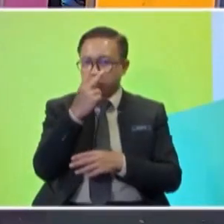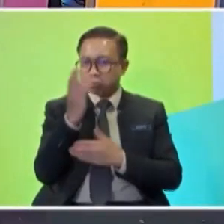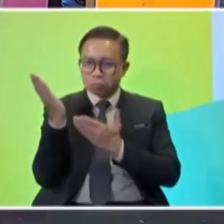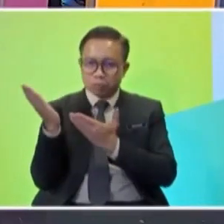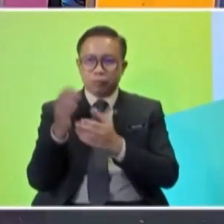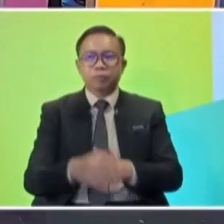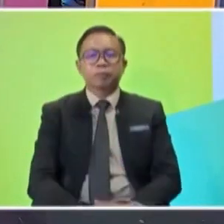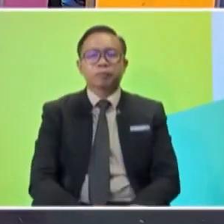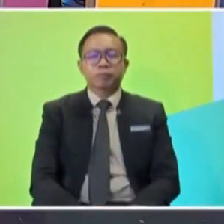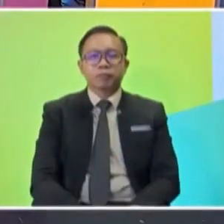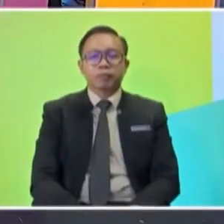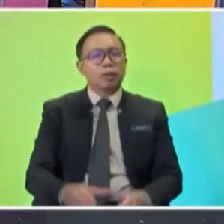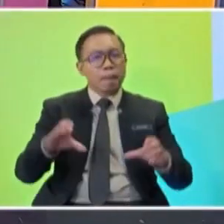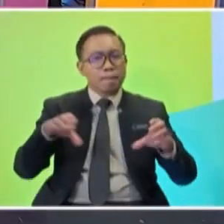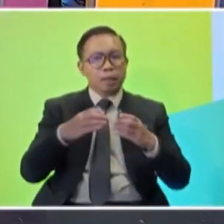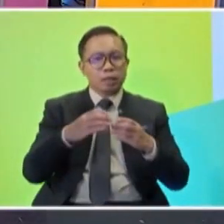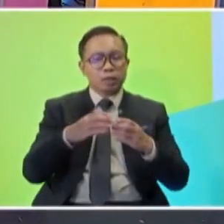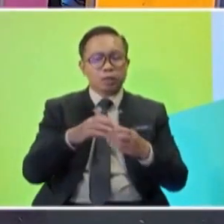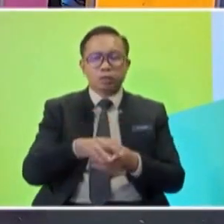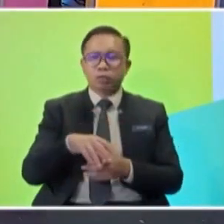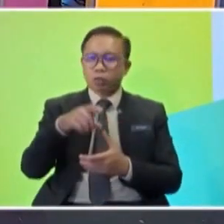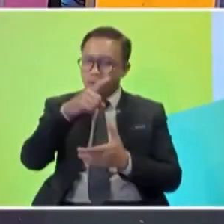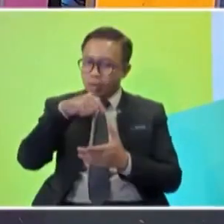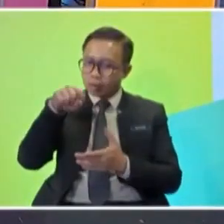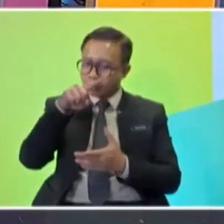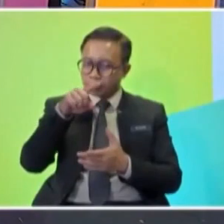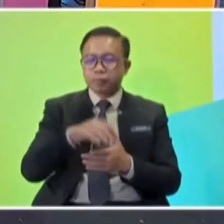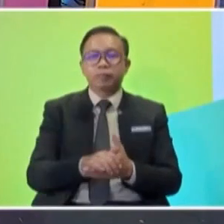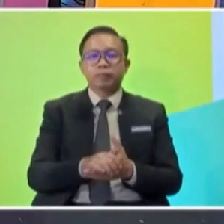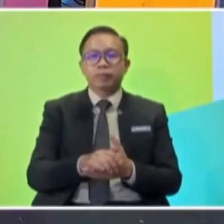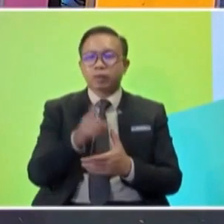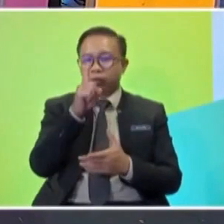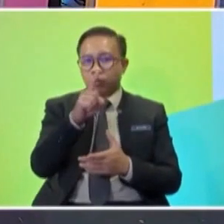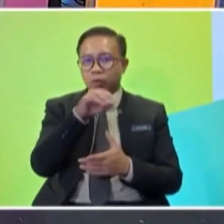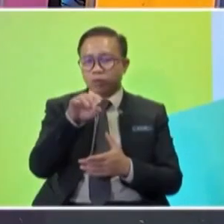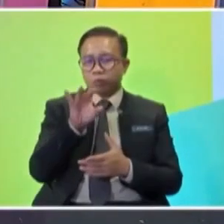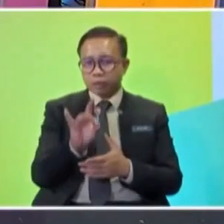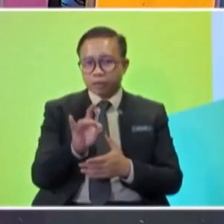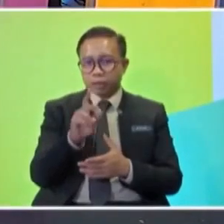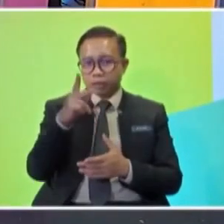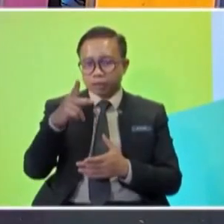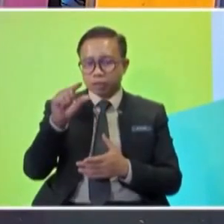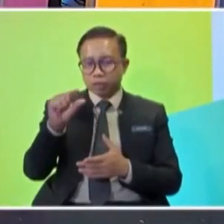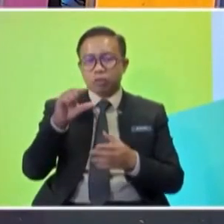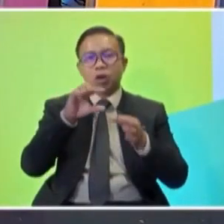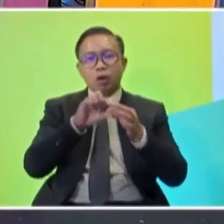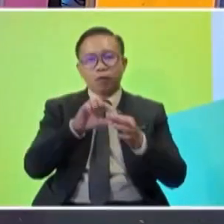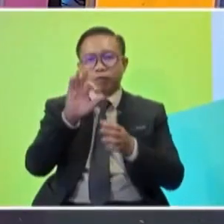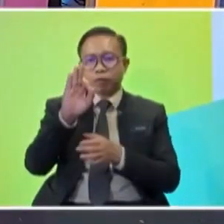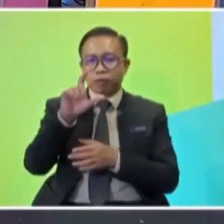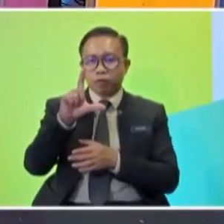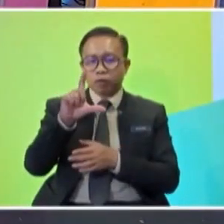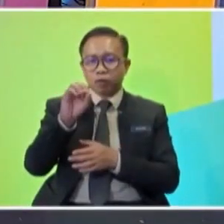flour. Yes. Okay, to make donuts, each donut need 1/8 kilogram of flour.